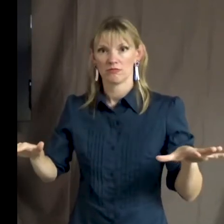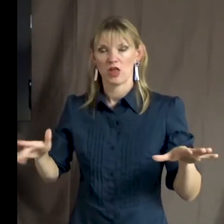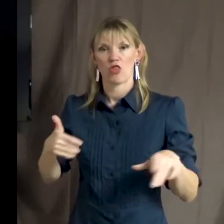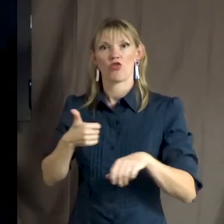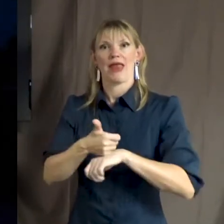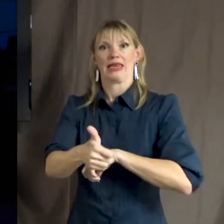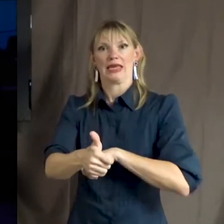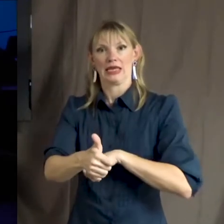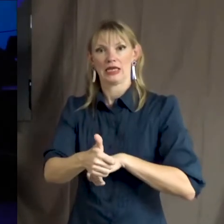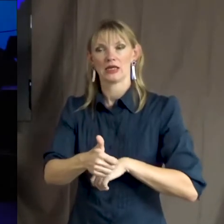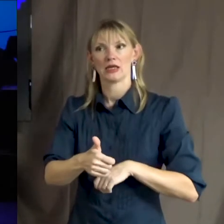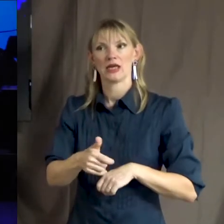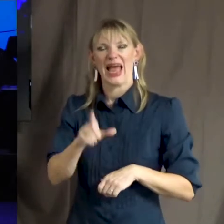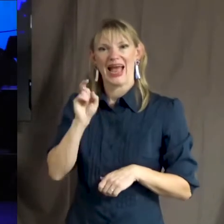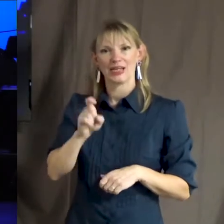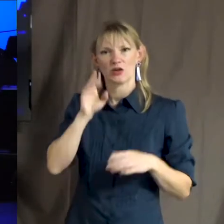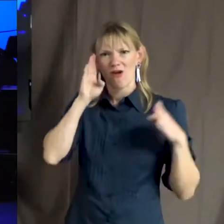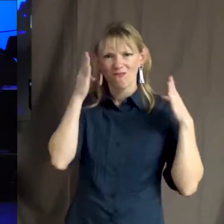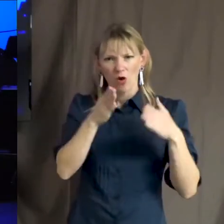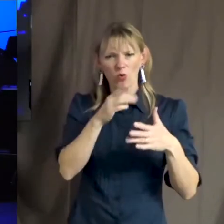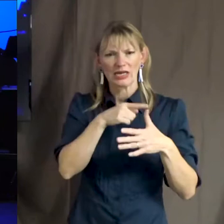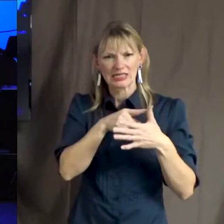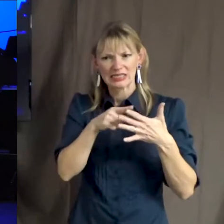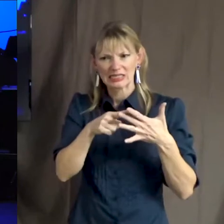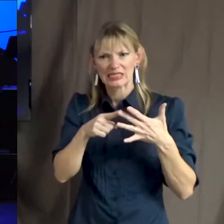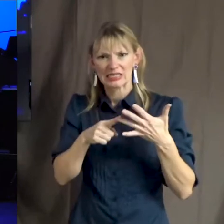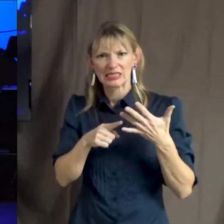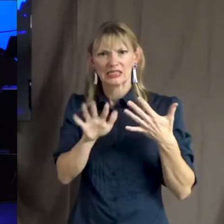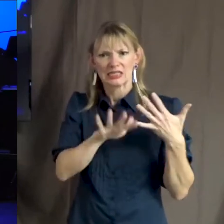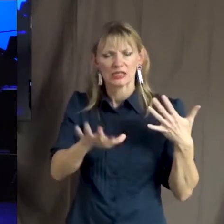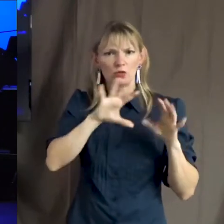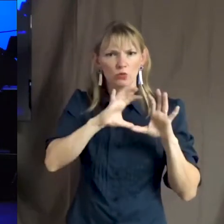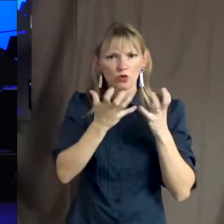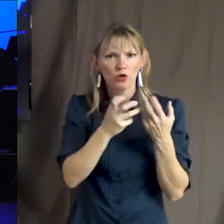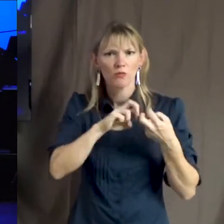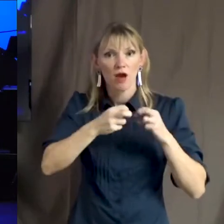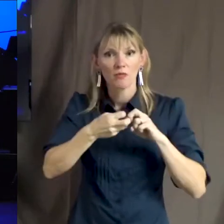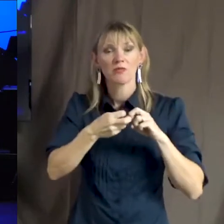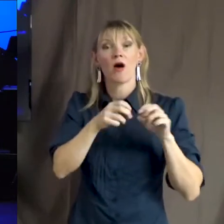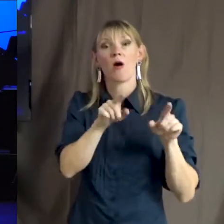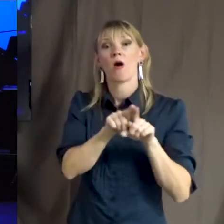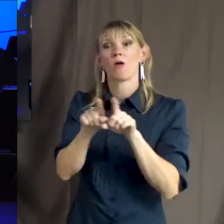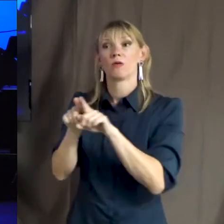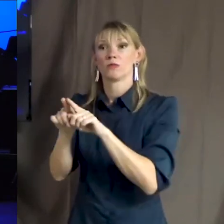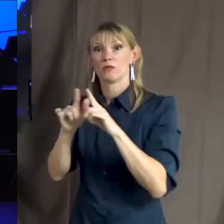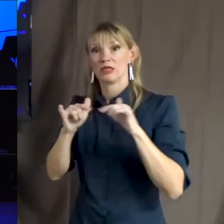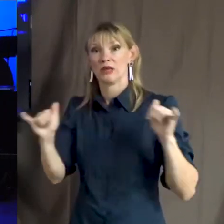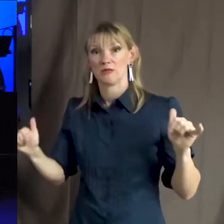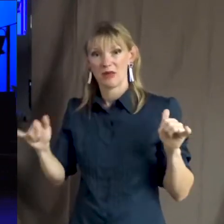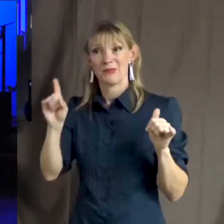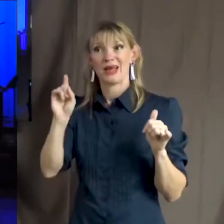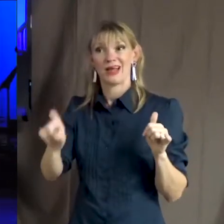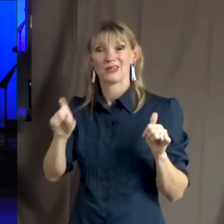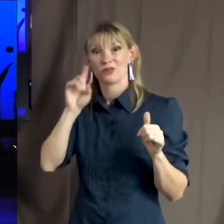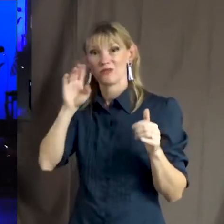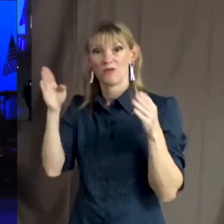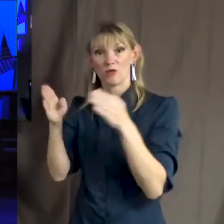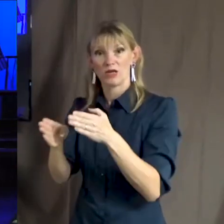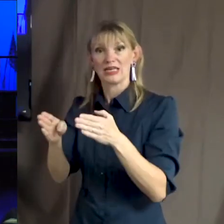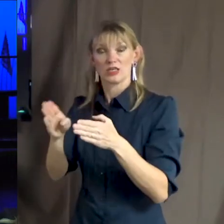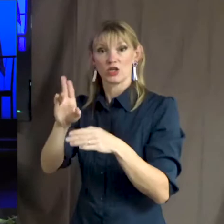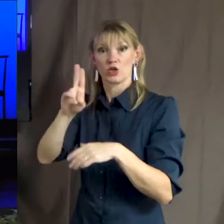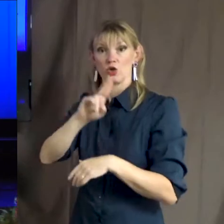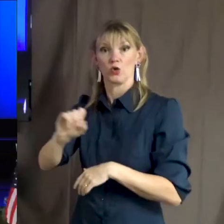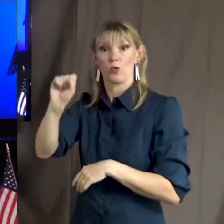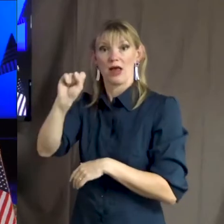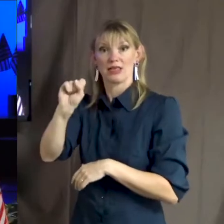had to not only focus on those problems in the world, but something perhaps even more challenging, the United States Congress.